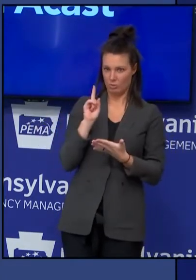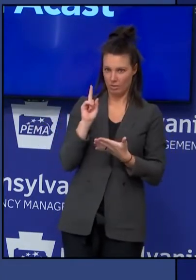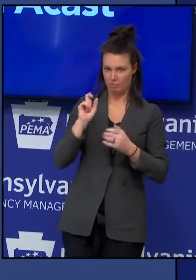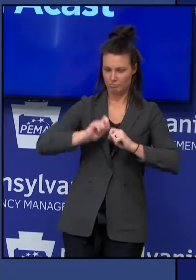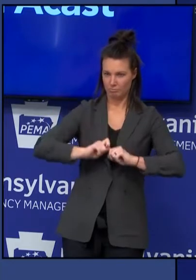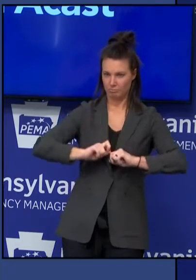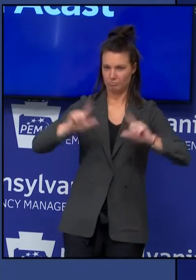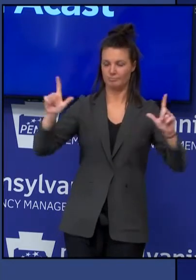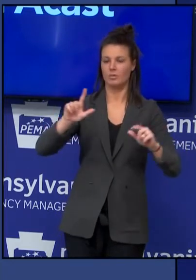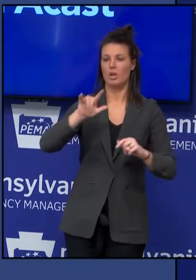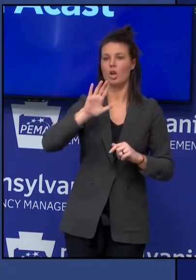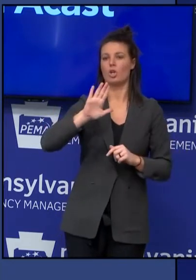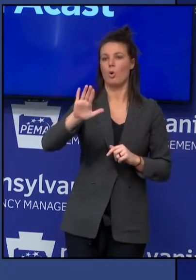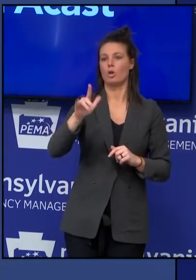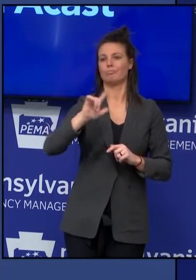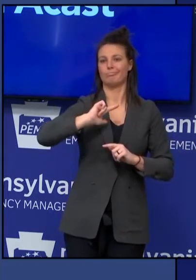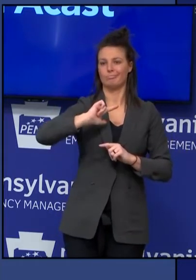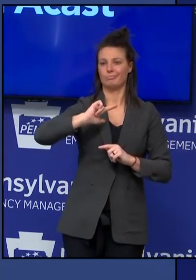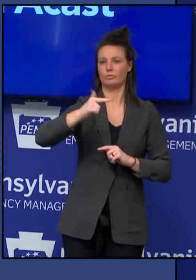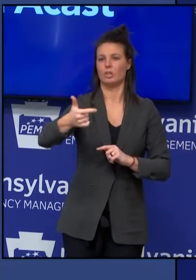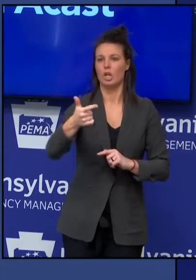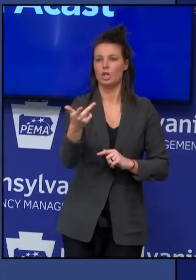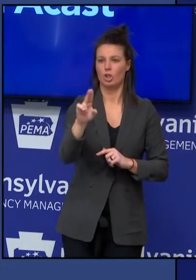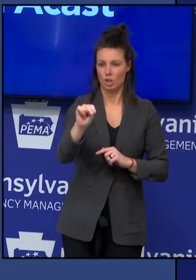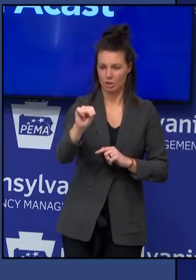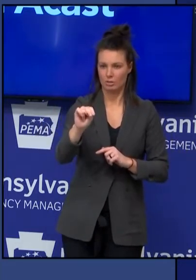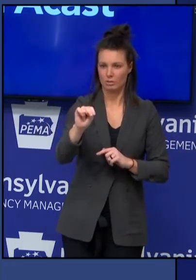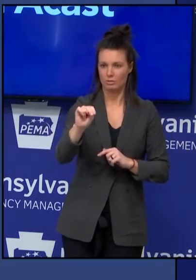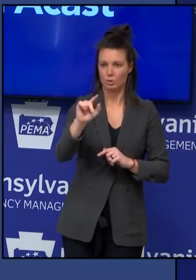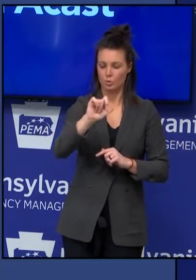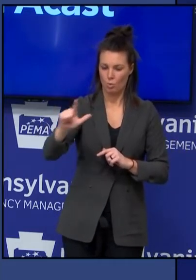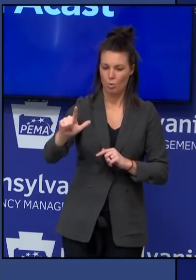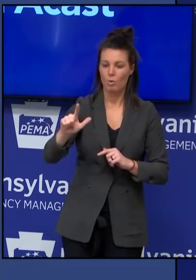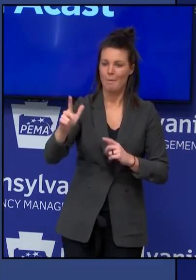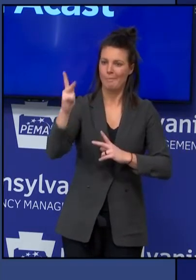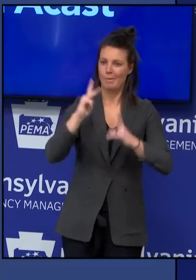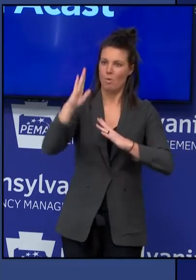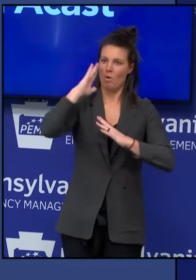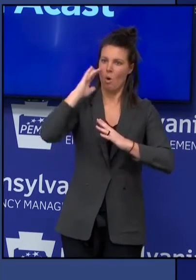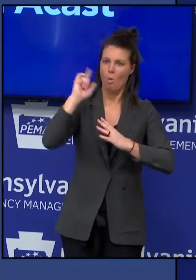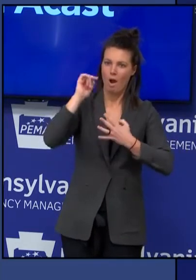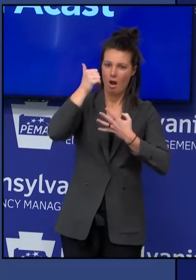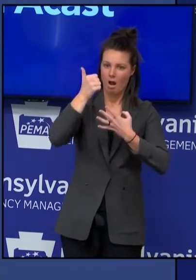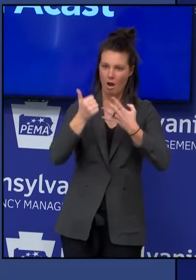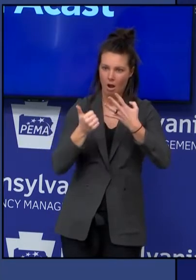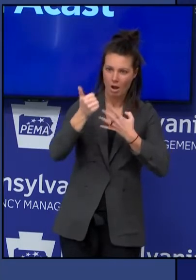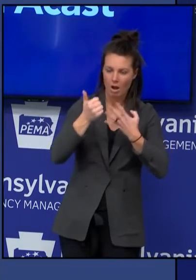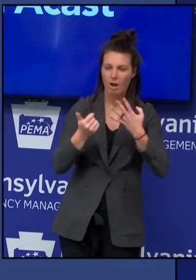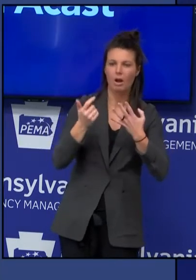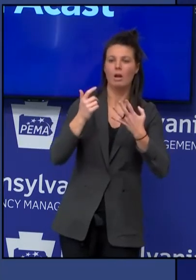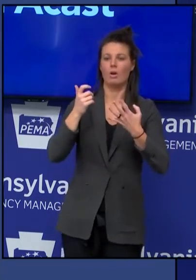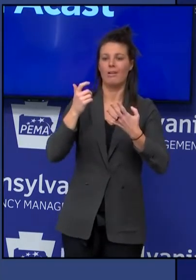launched the Your Turn tool to help everyone understand where they fall in the vaccination prioritization effort.